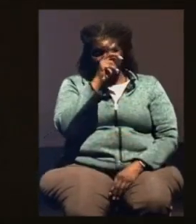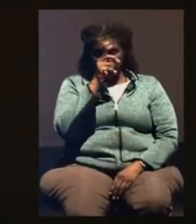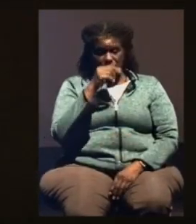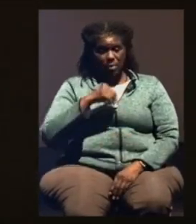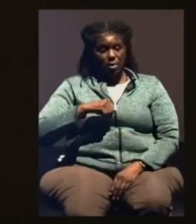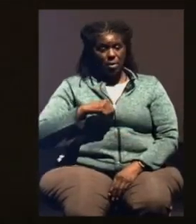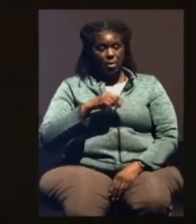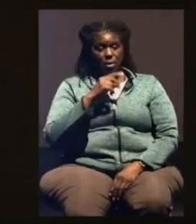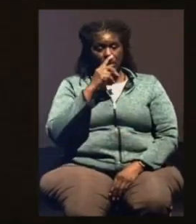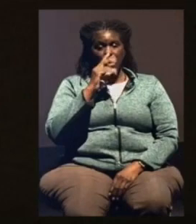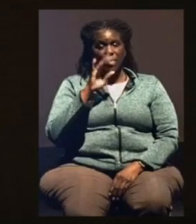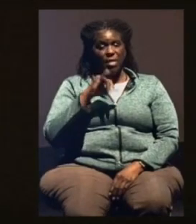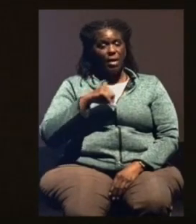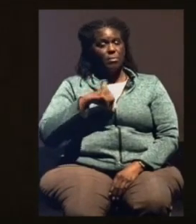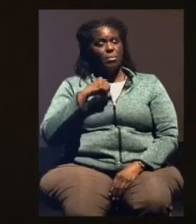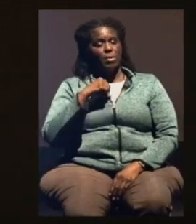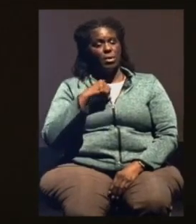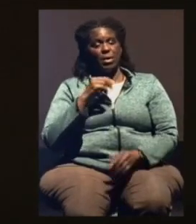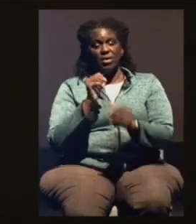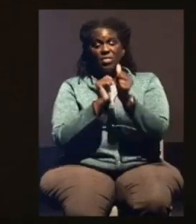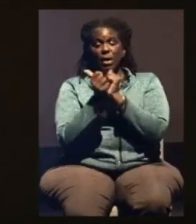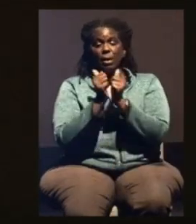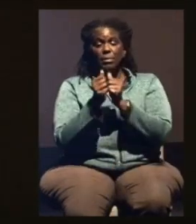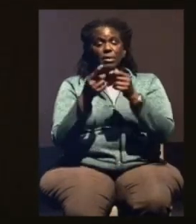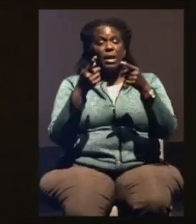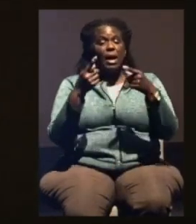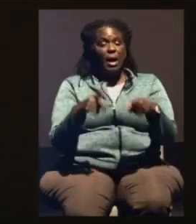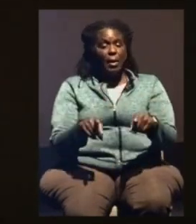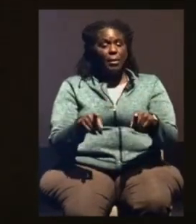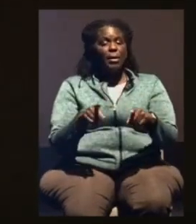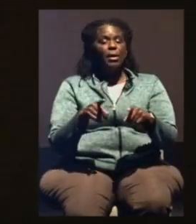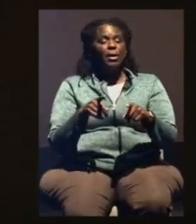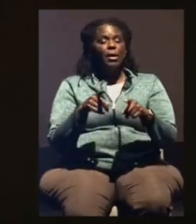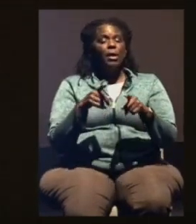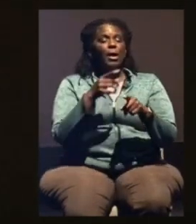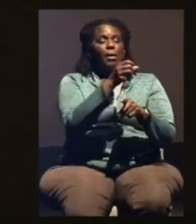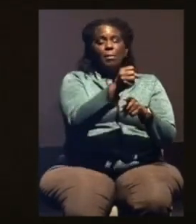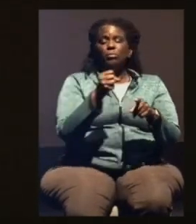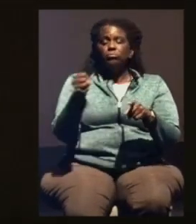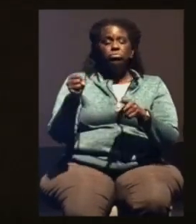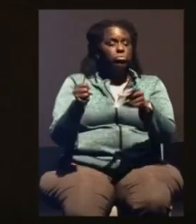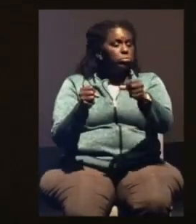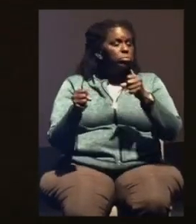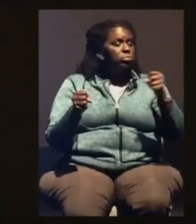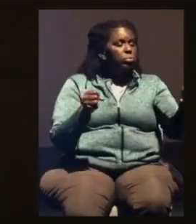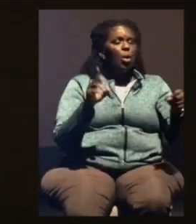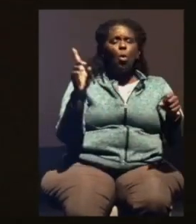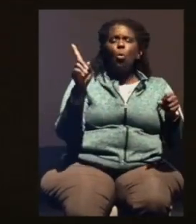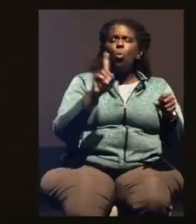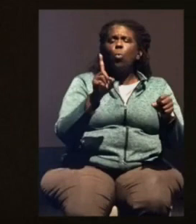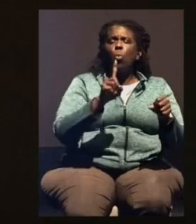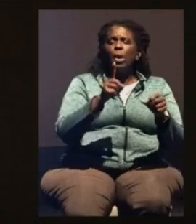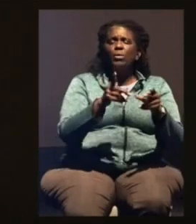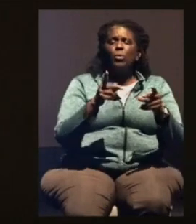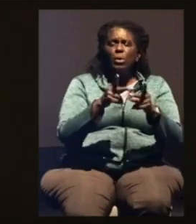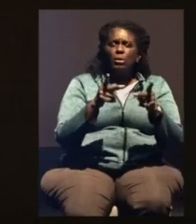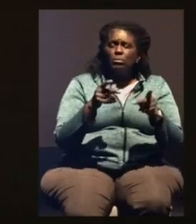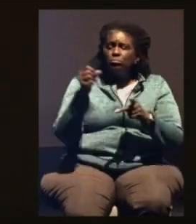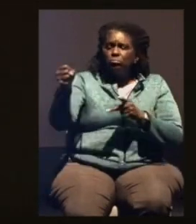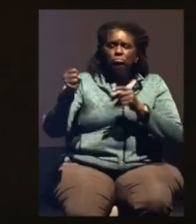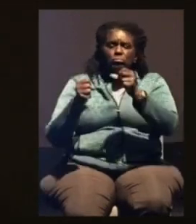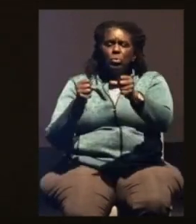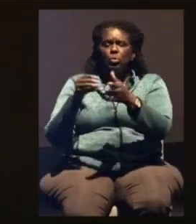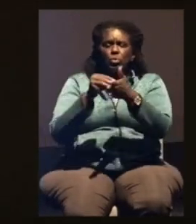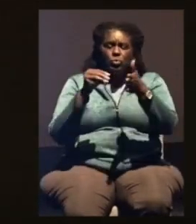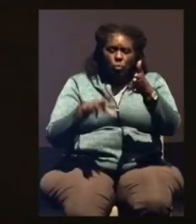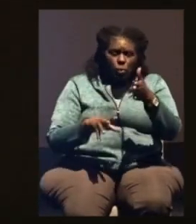pride, and I think the competition comes in, as Julie was saying, about placing students in the work they'll be doing in their career. We need, you know,